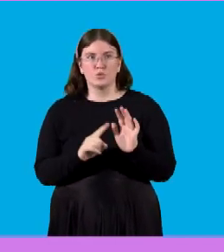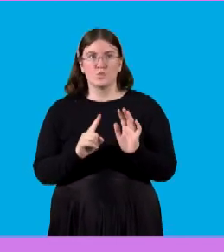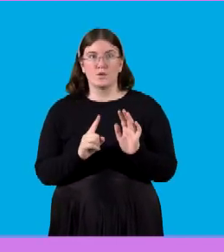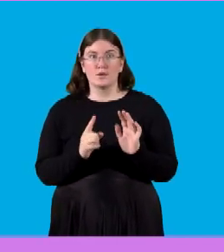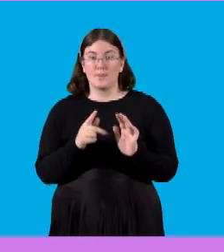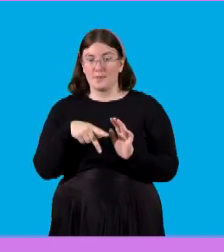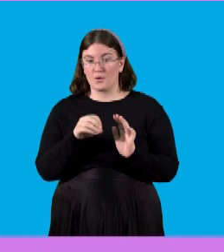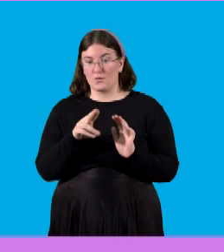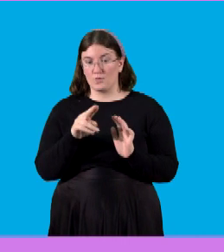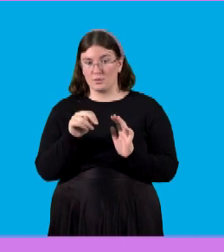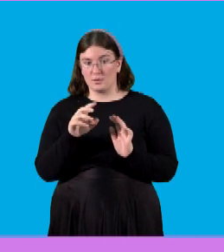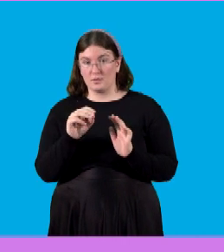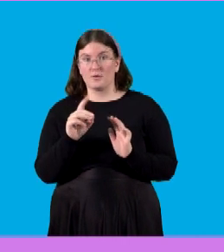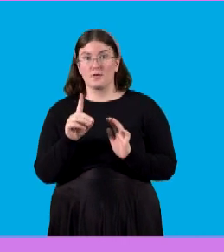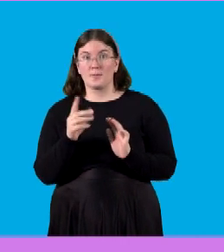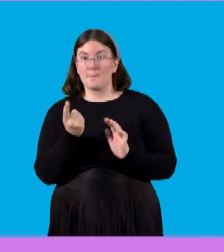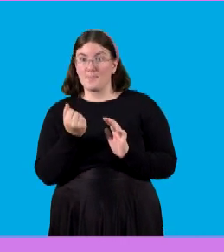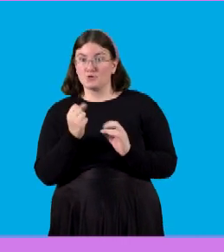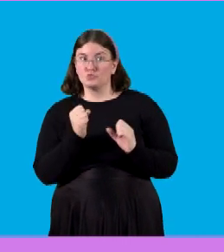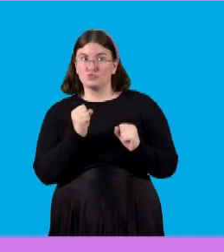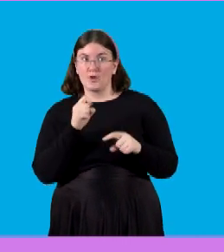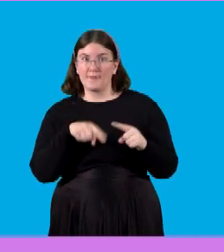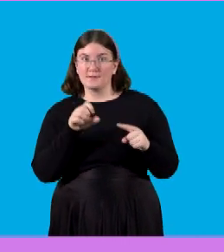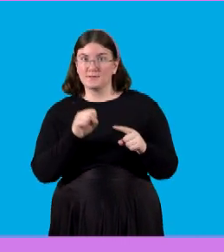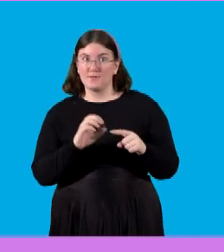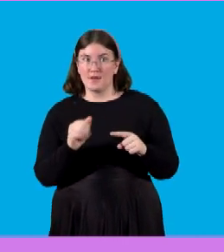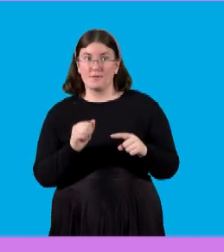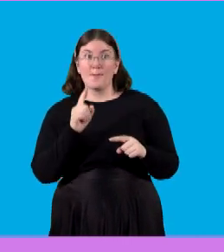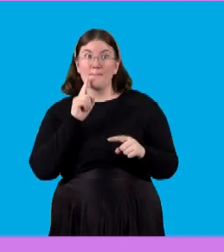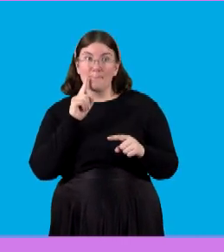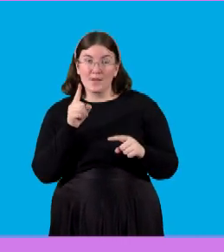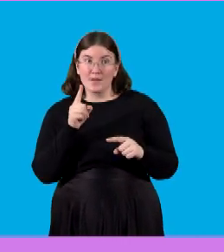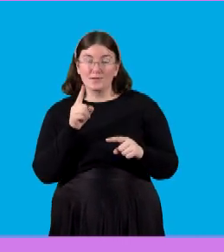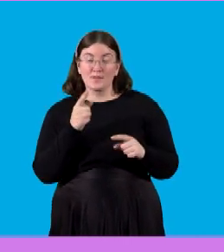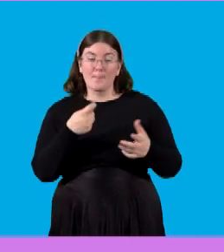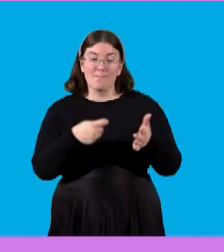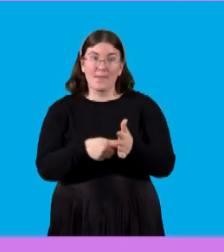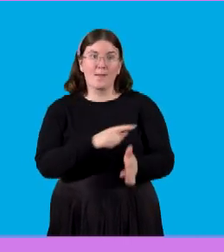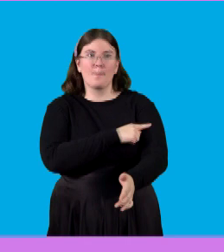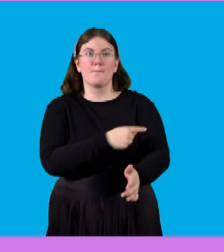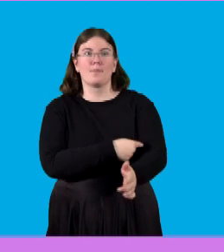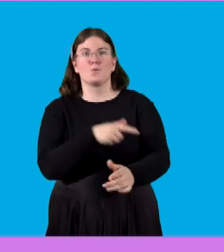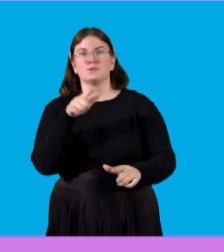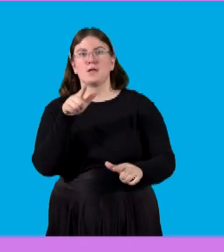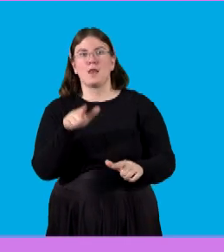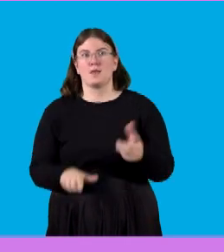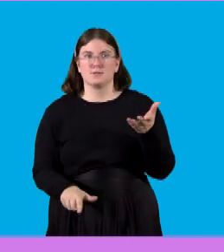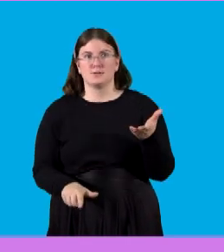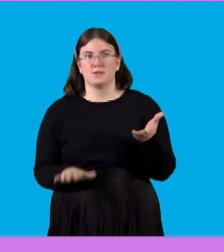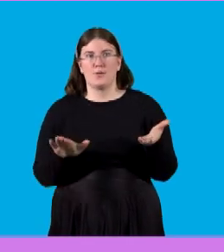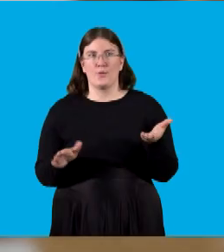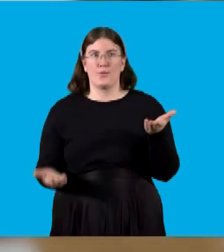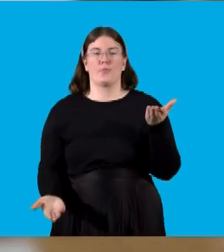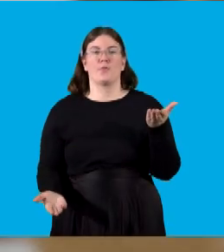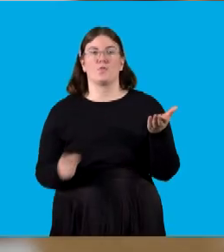the pound is stronger than the South African rand, the buying power of the pound is less,